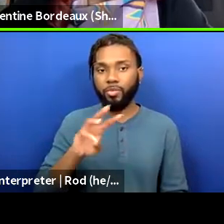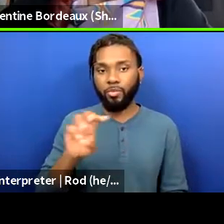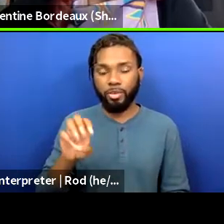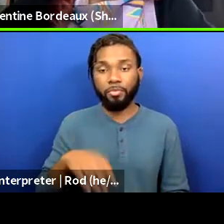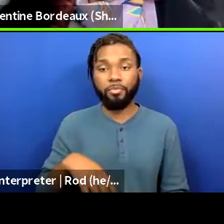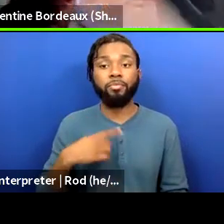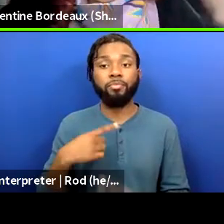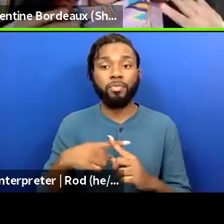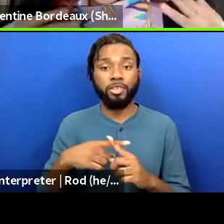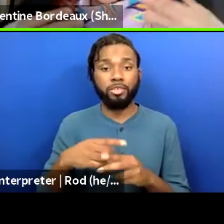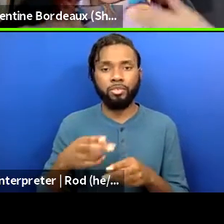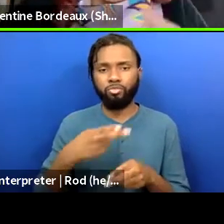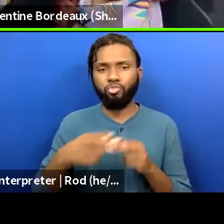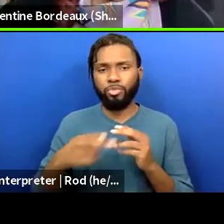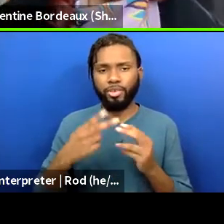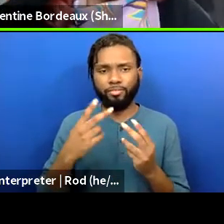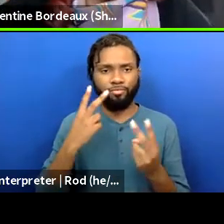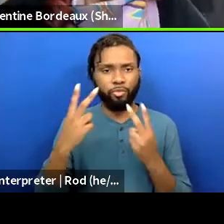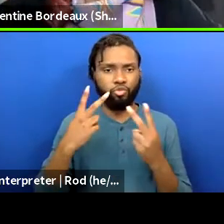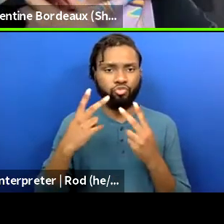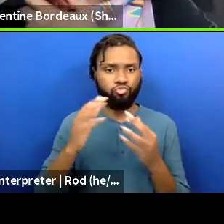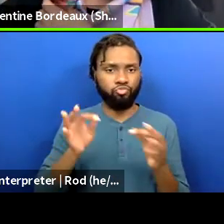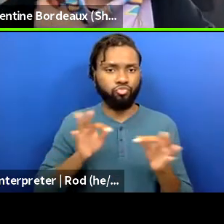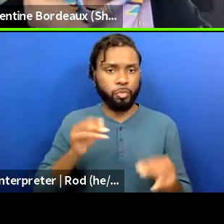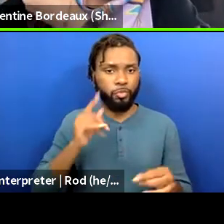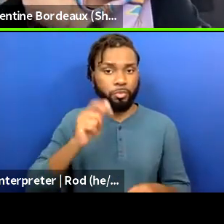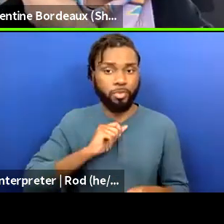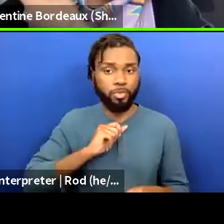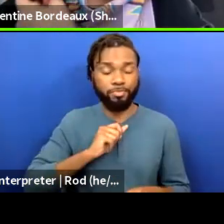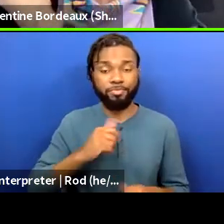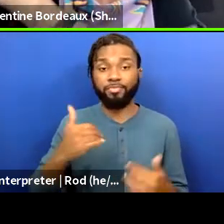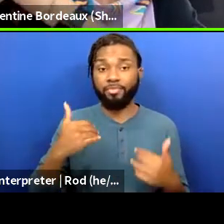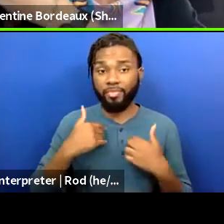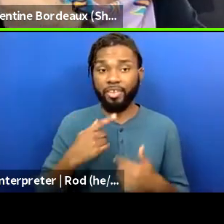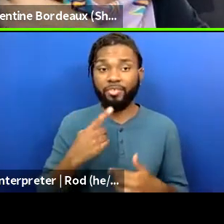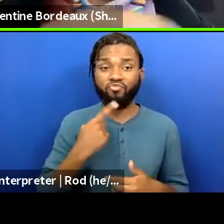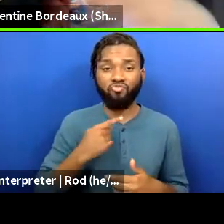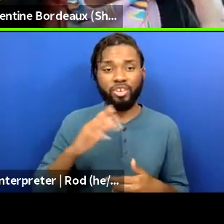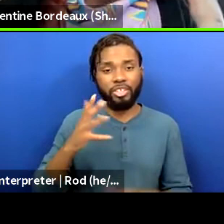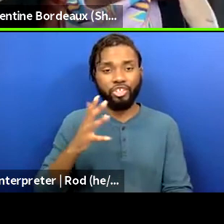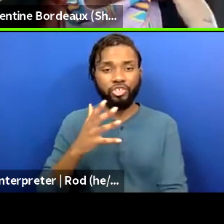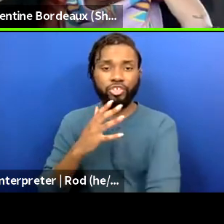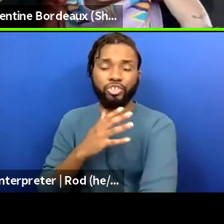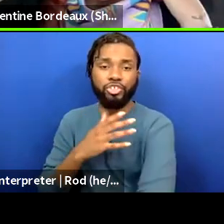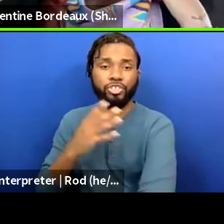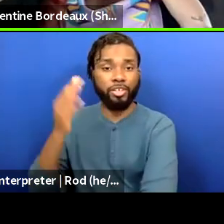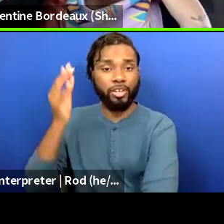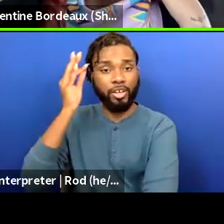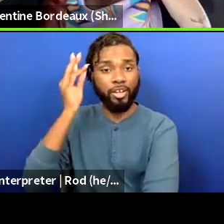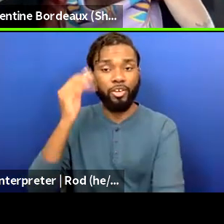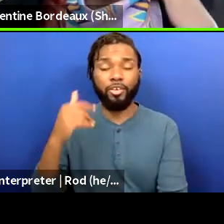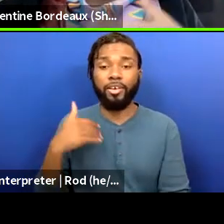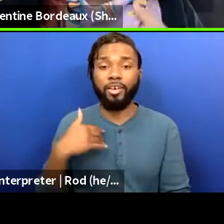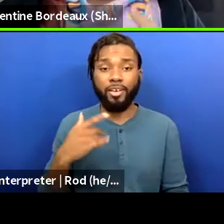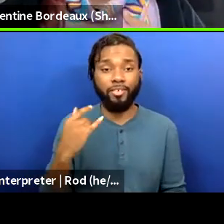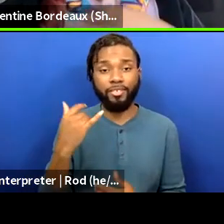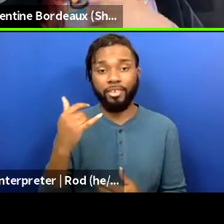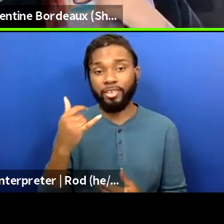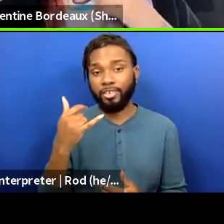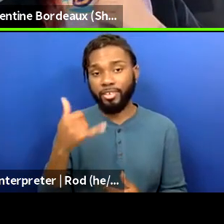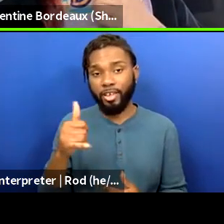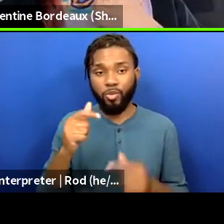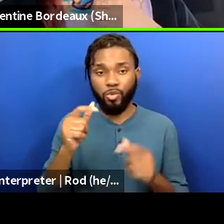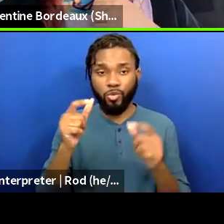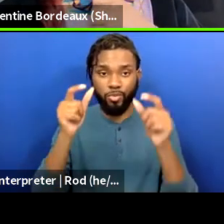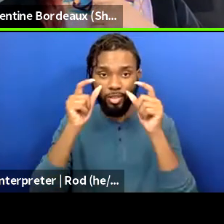brief visual description of myself. I have red-ish hair. I have yellow glasses on